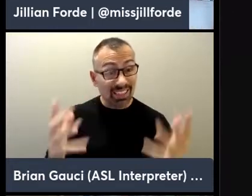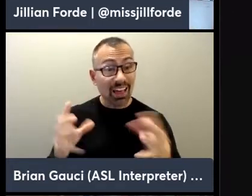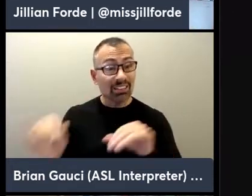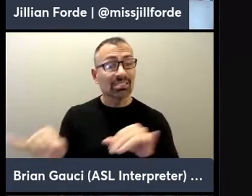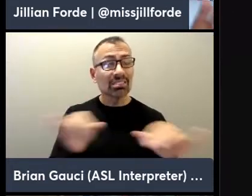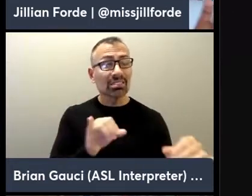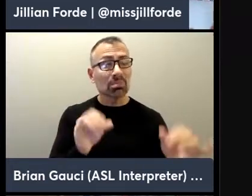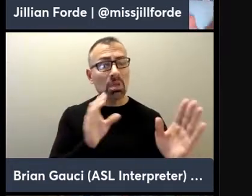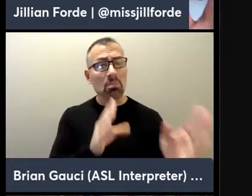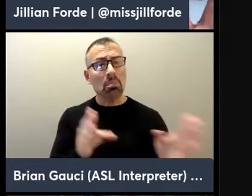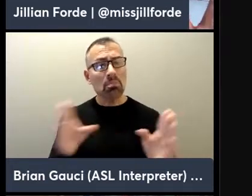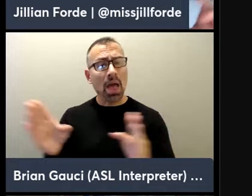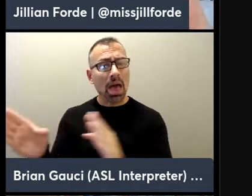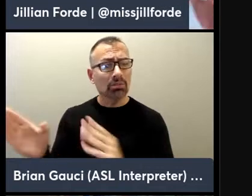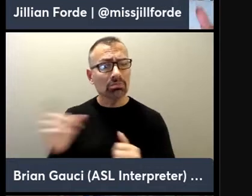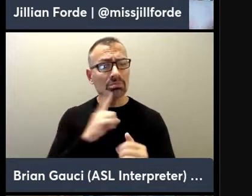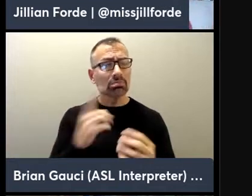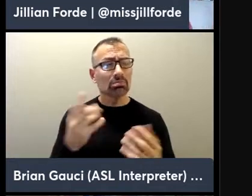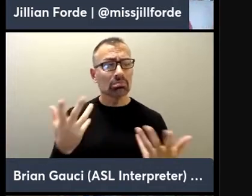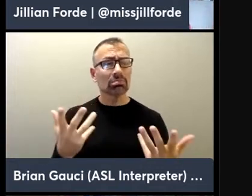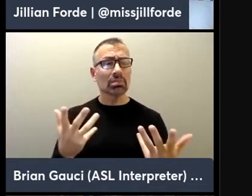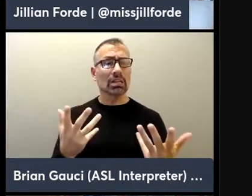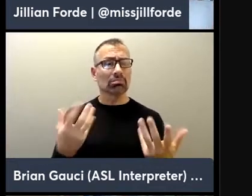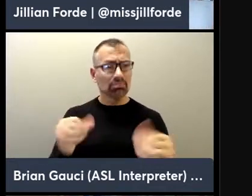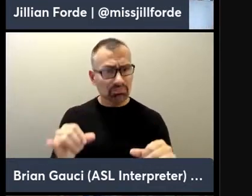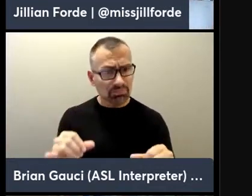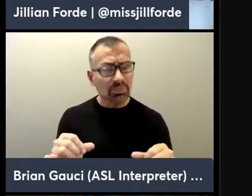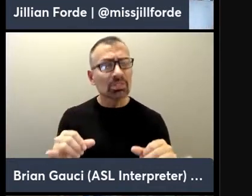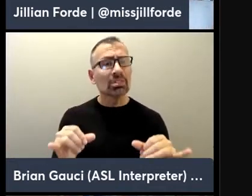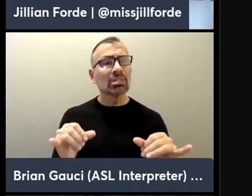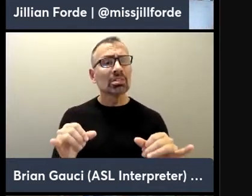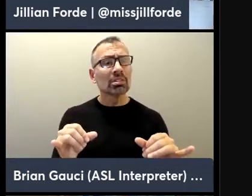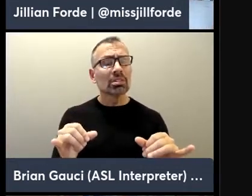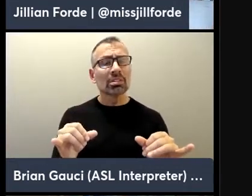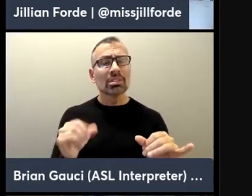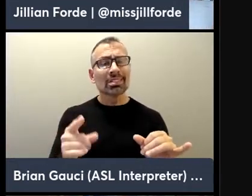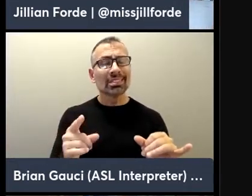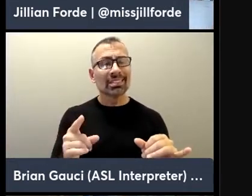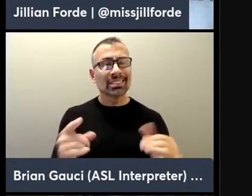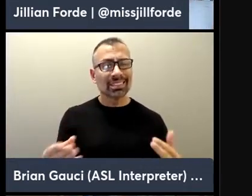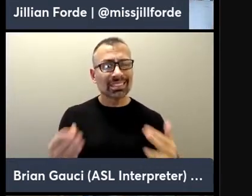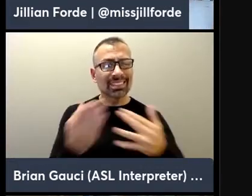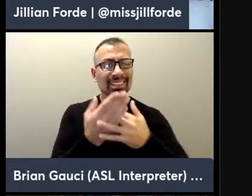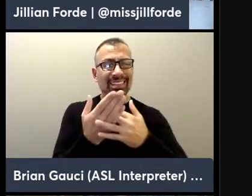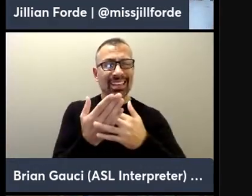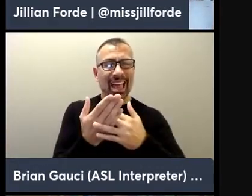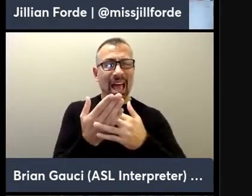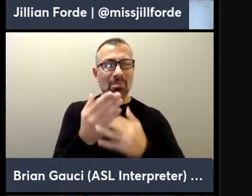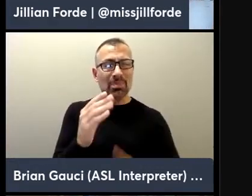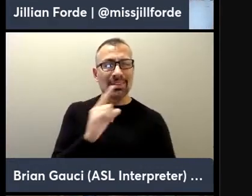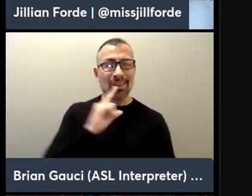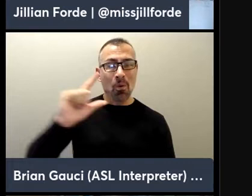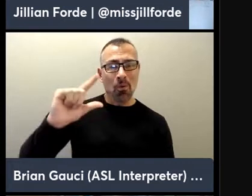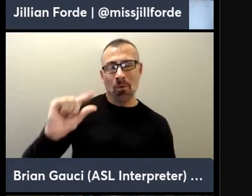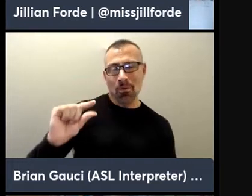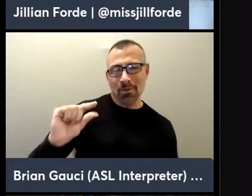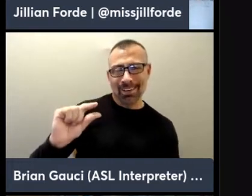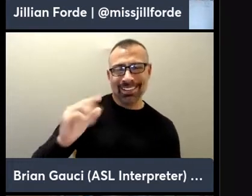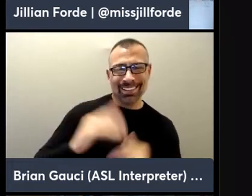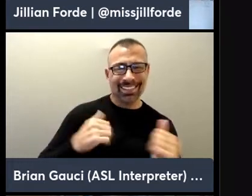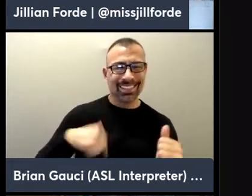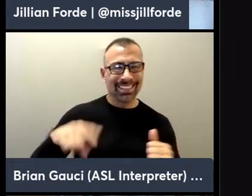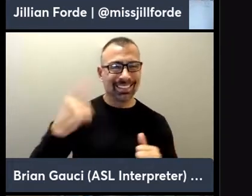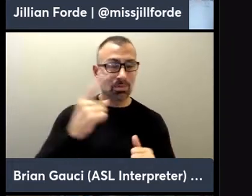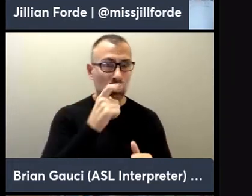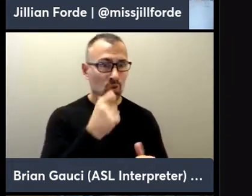that actually exist. That the gap is a little bit smaller than I think it sounds like to someone who's completely new